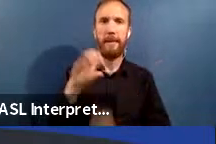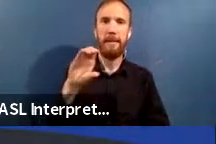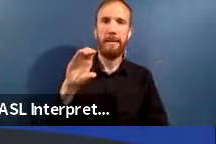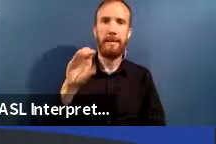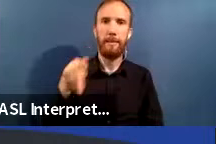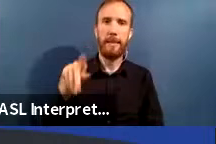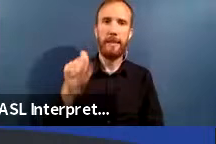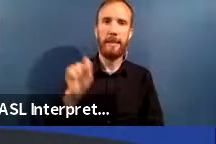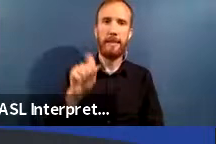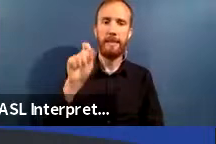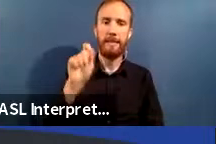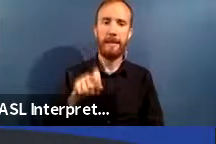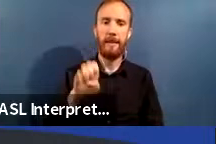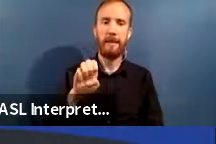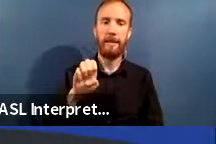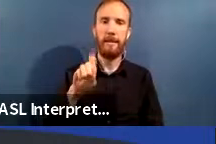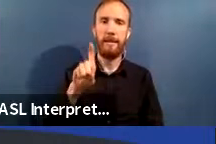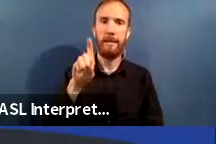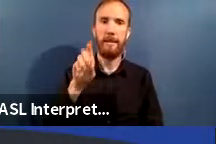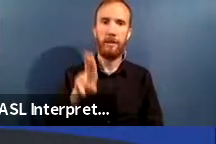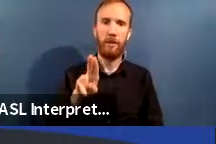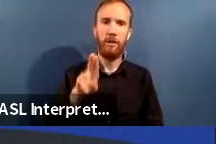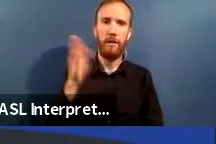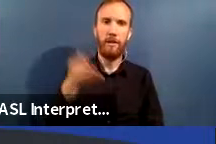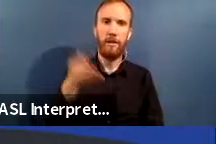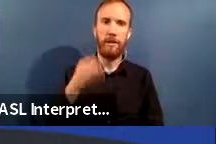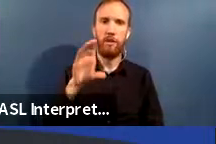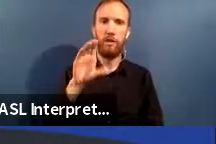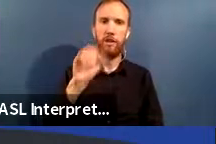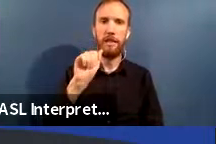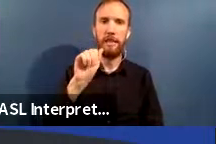cps.edu/capital survey 2021. So that's